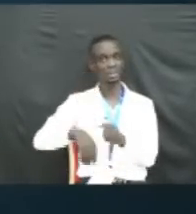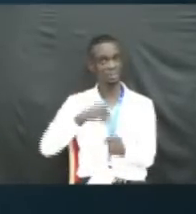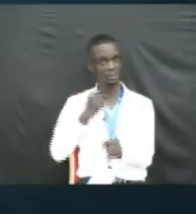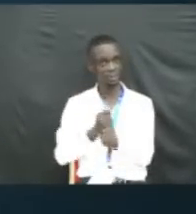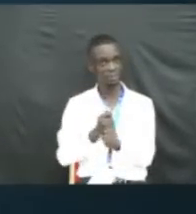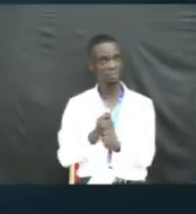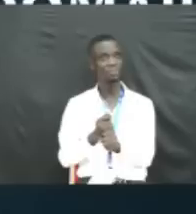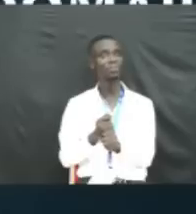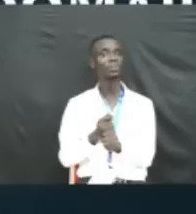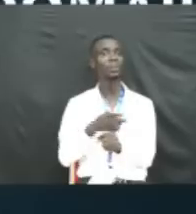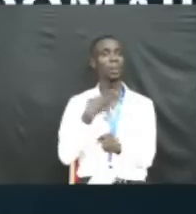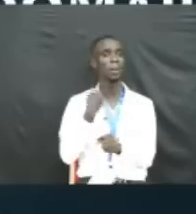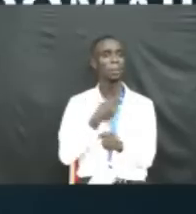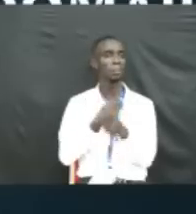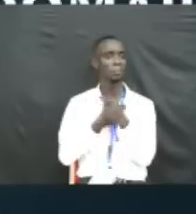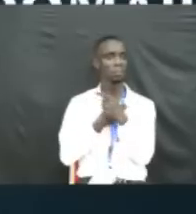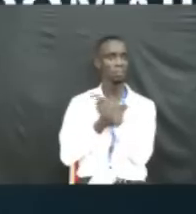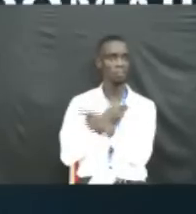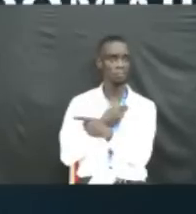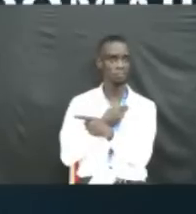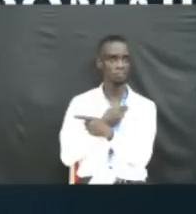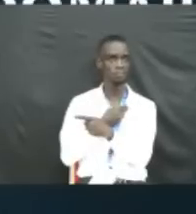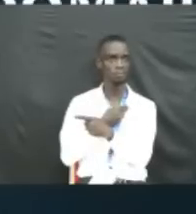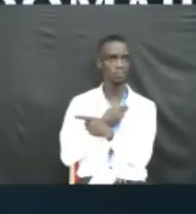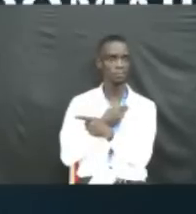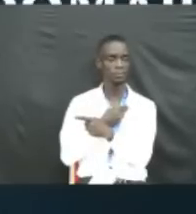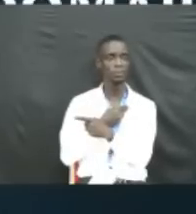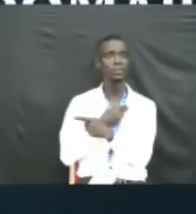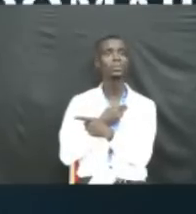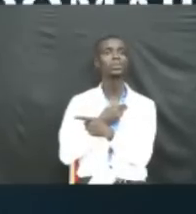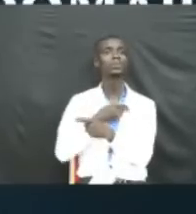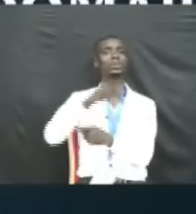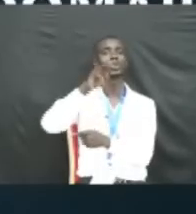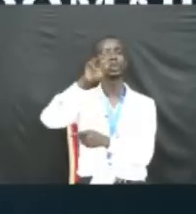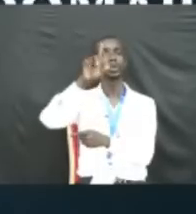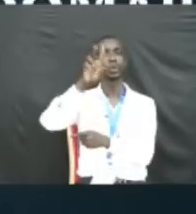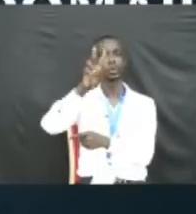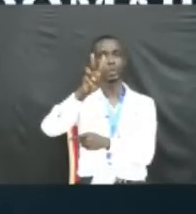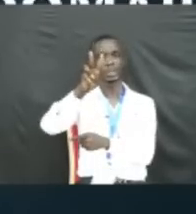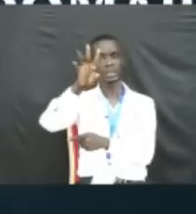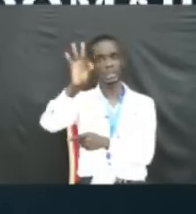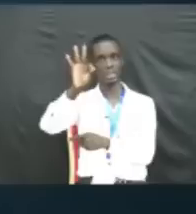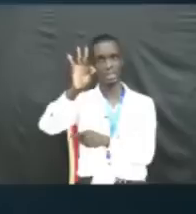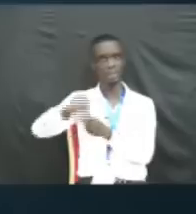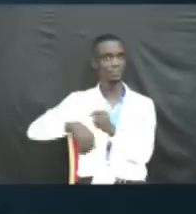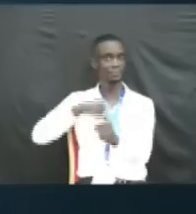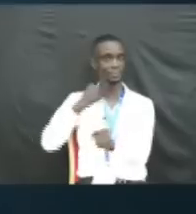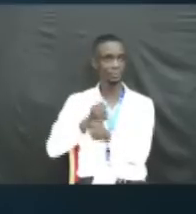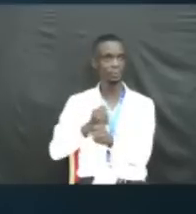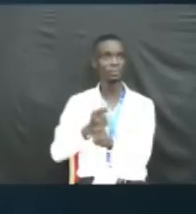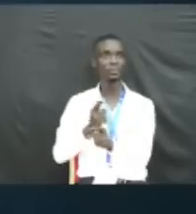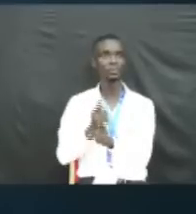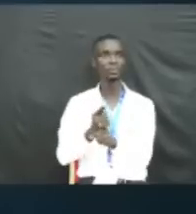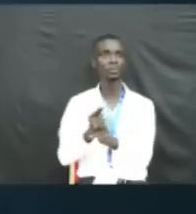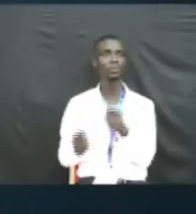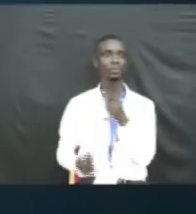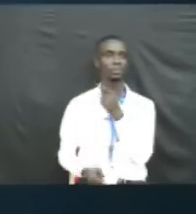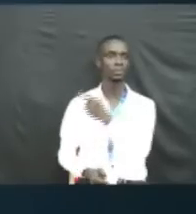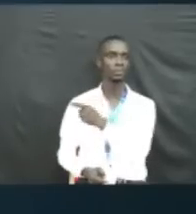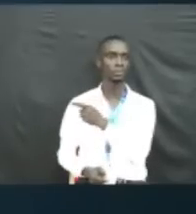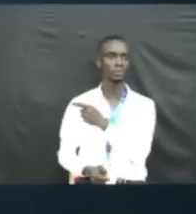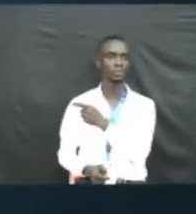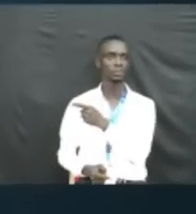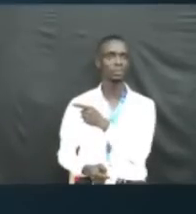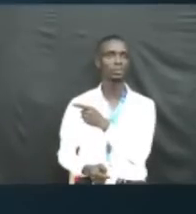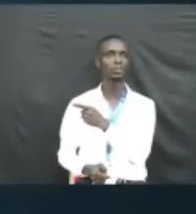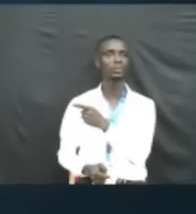Pastor Ivans Inetier Edi he served for 29 years. Pastor David